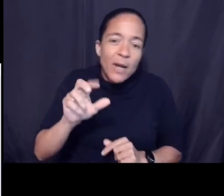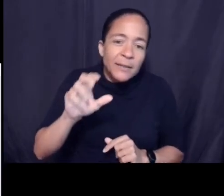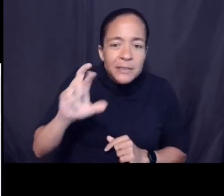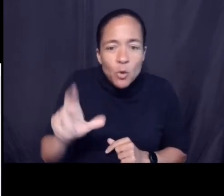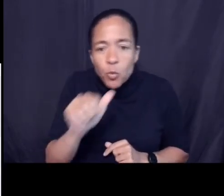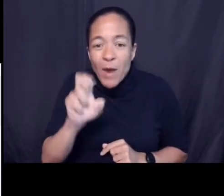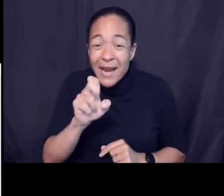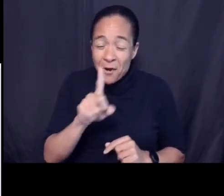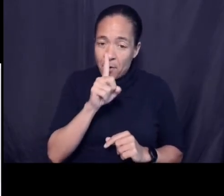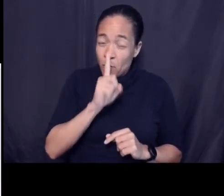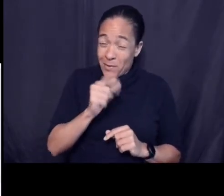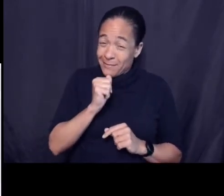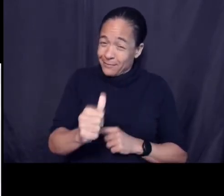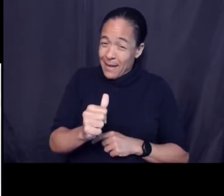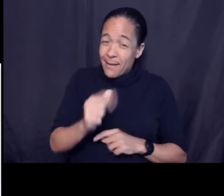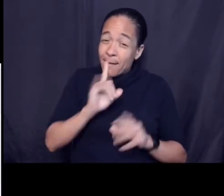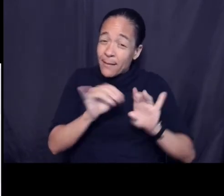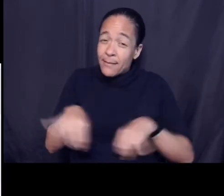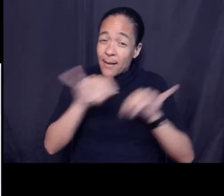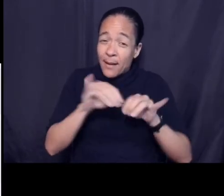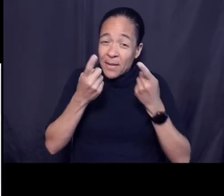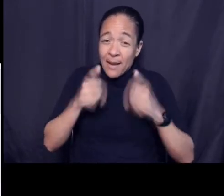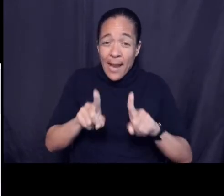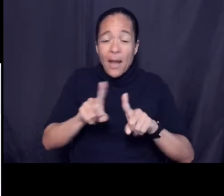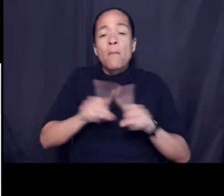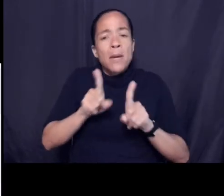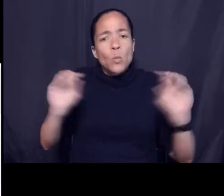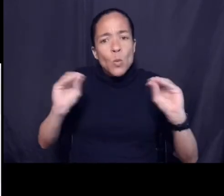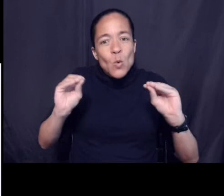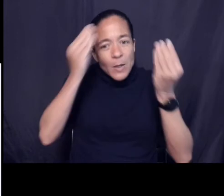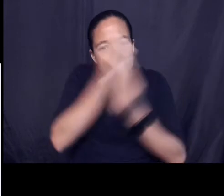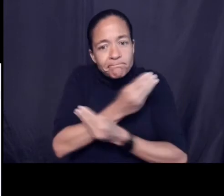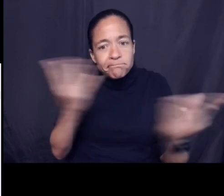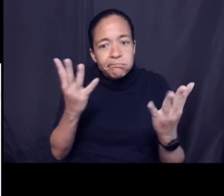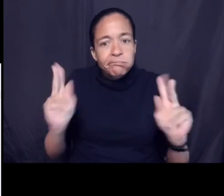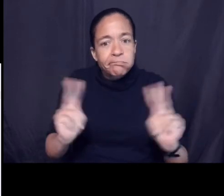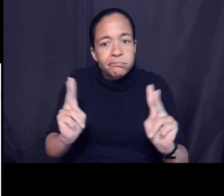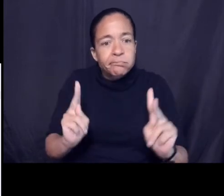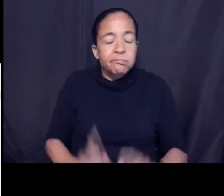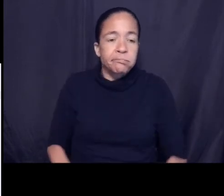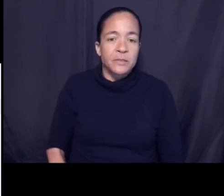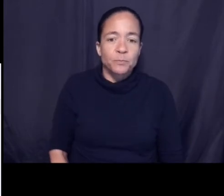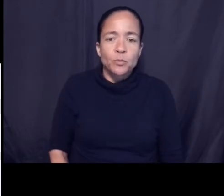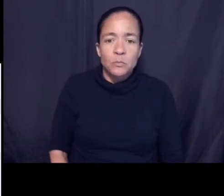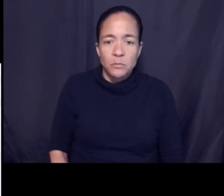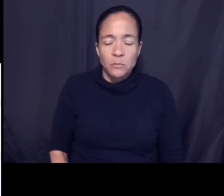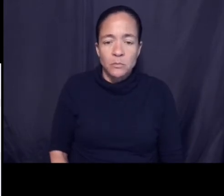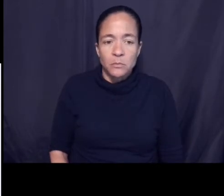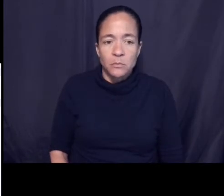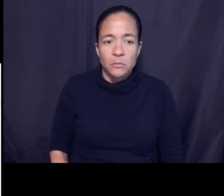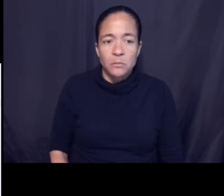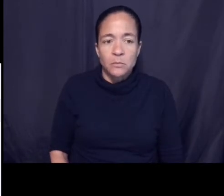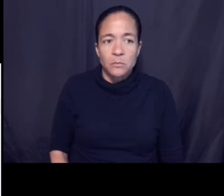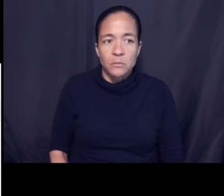not rare. It's pretty common, and they're just not getting the education that they deserve. I didn't think